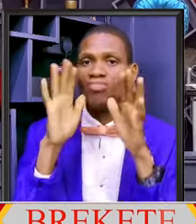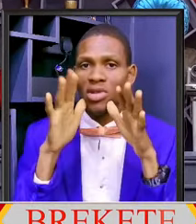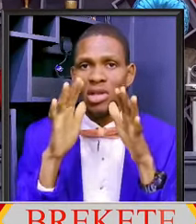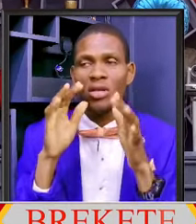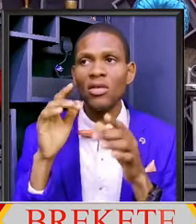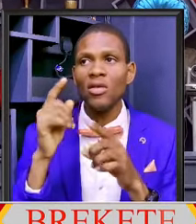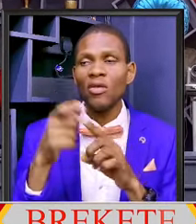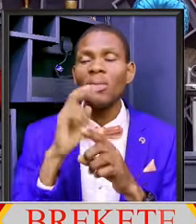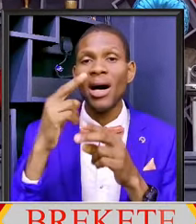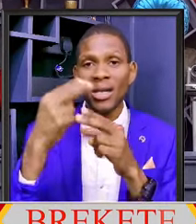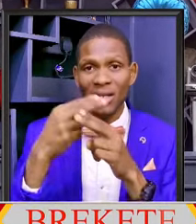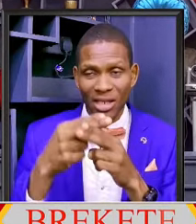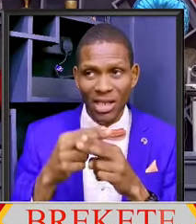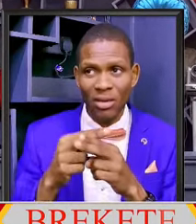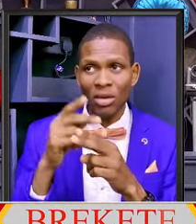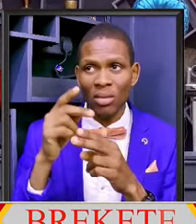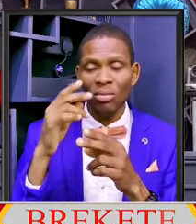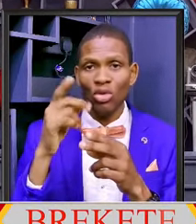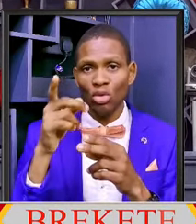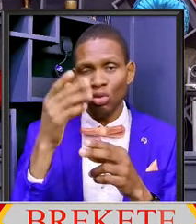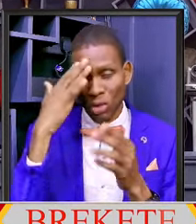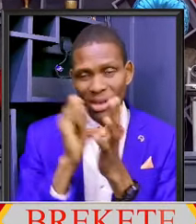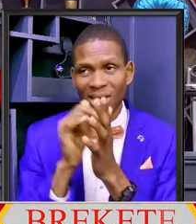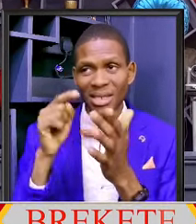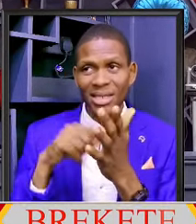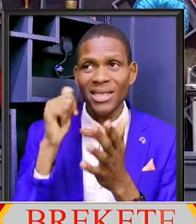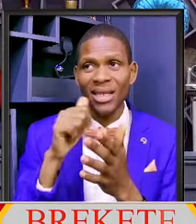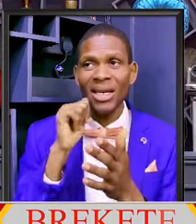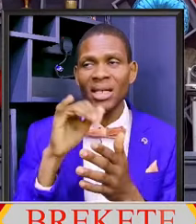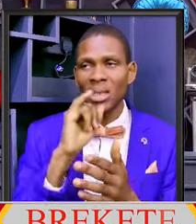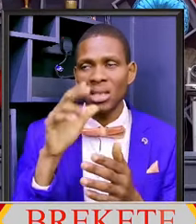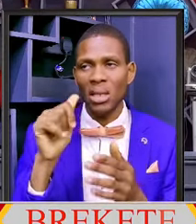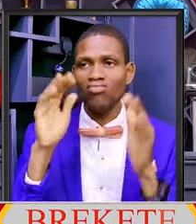This girl from her name, you know she is a Muslim.